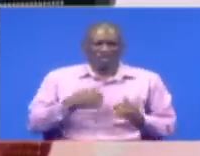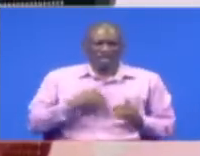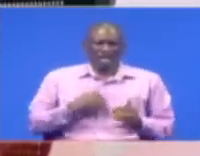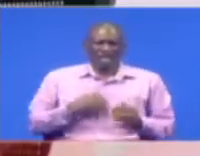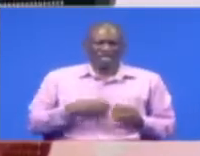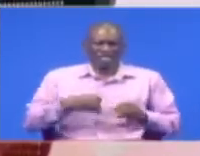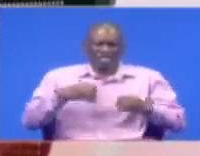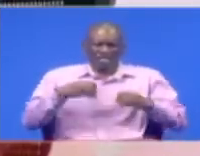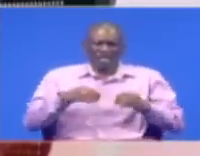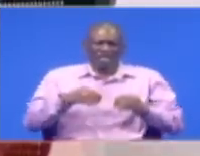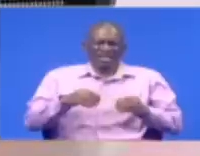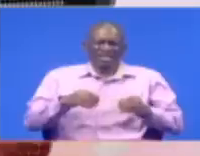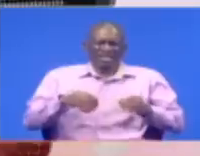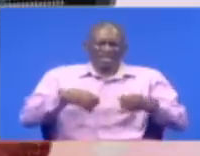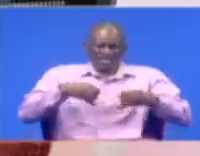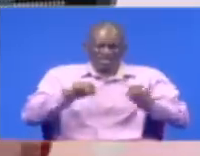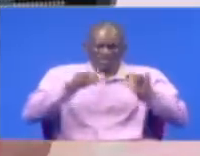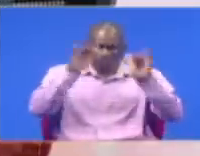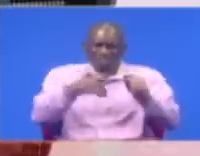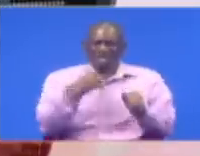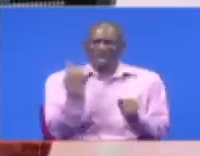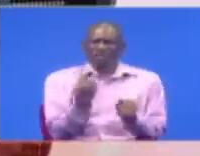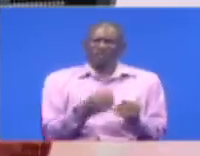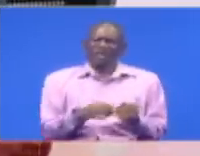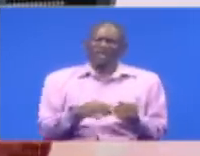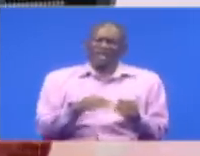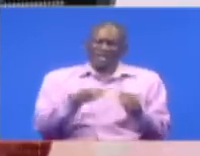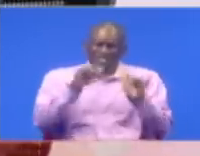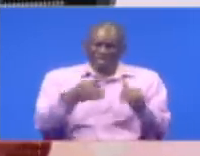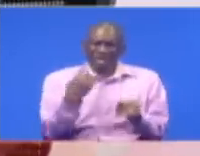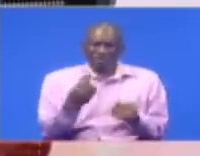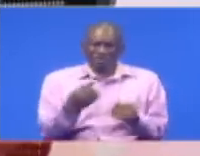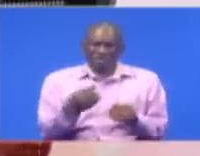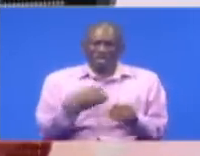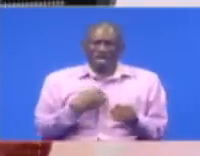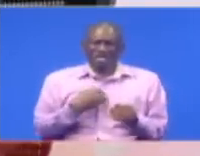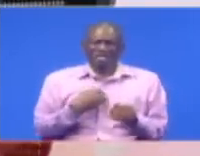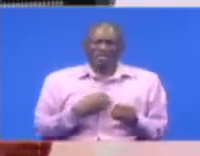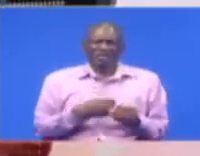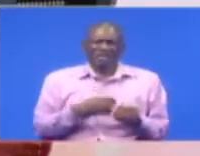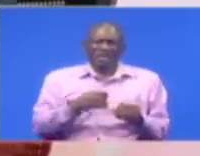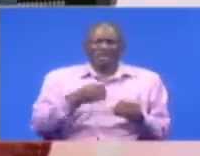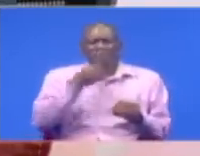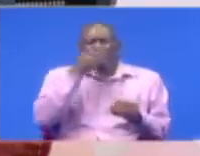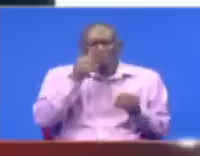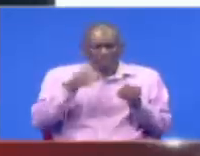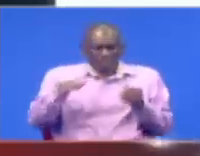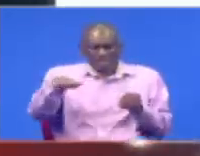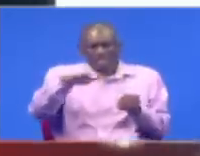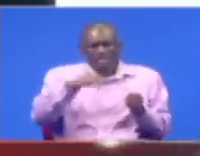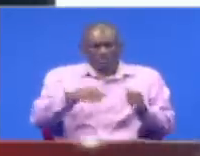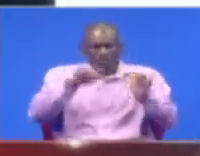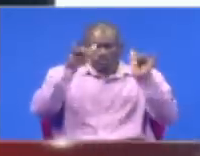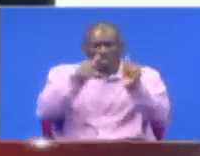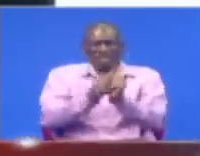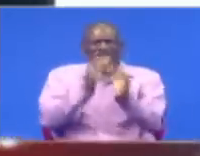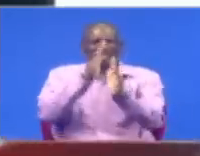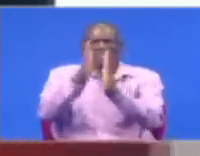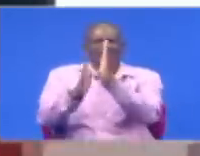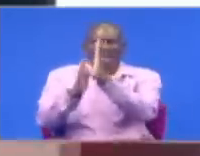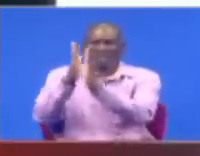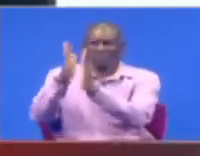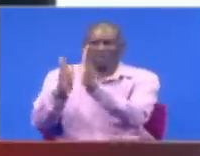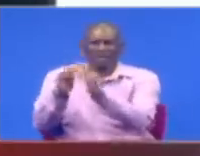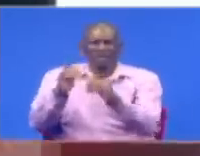own. I prefer the solace of being in a library as contrasted to being in